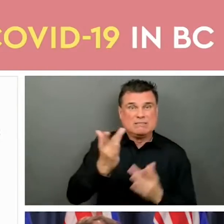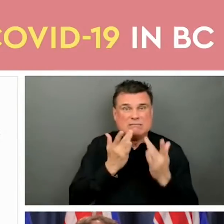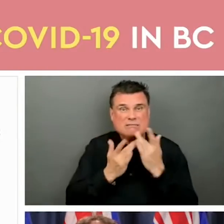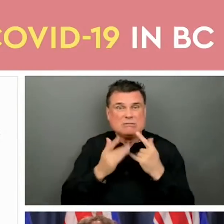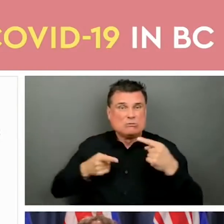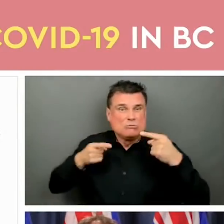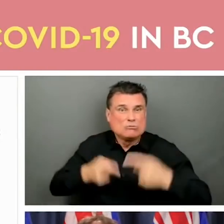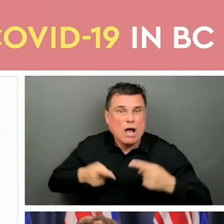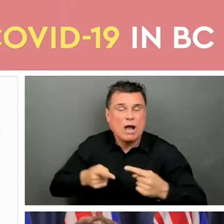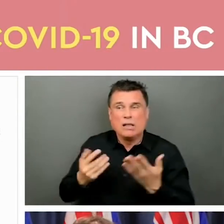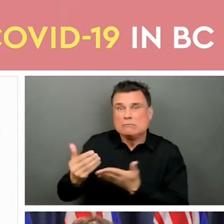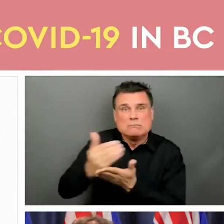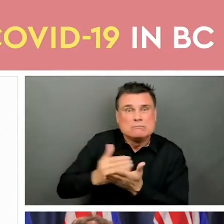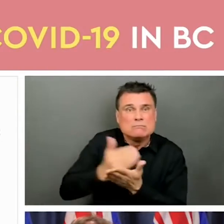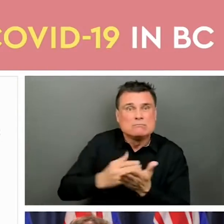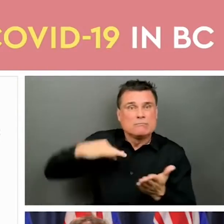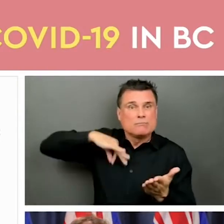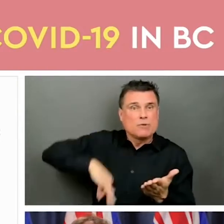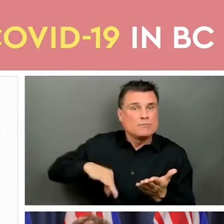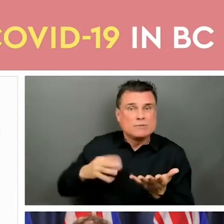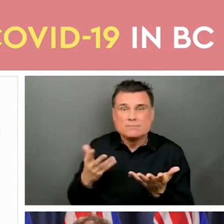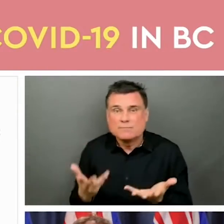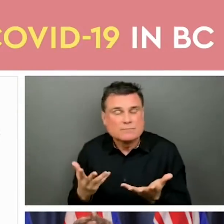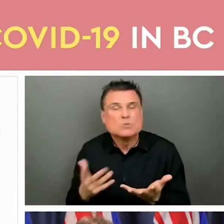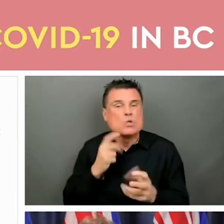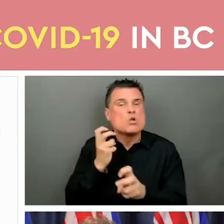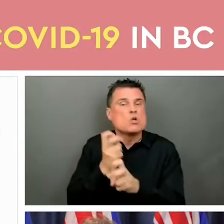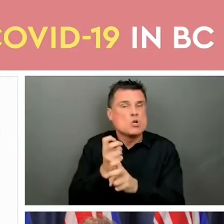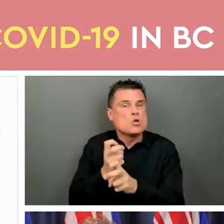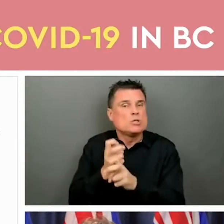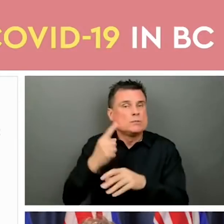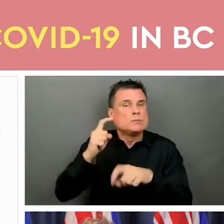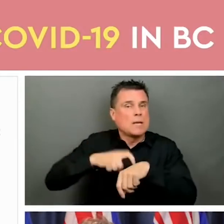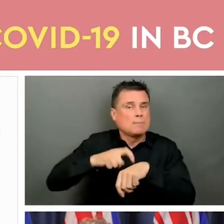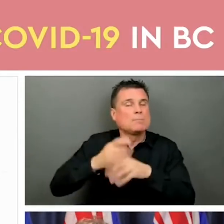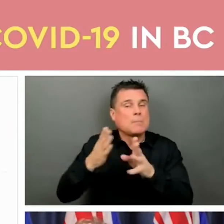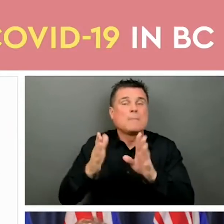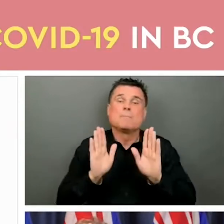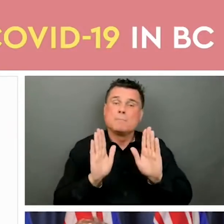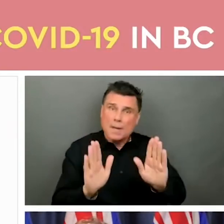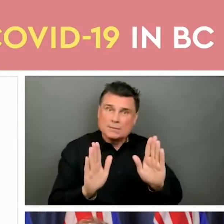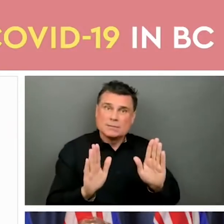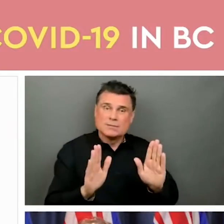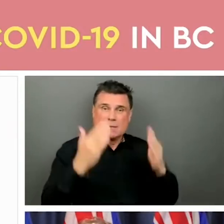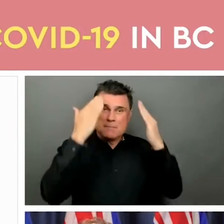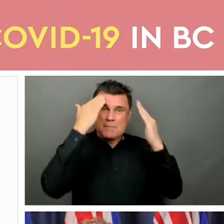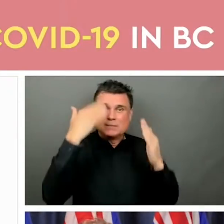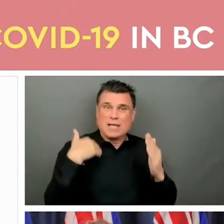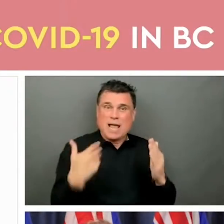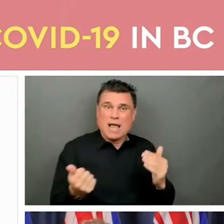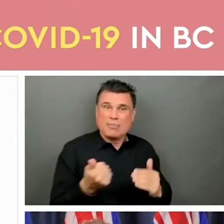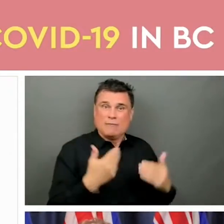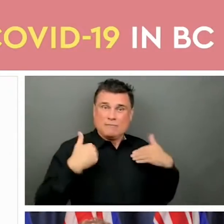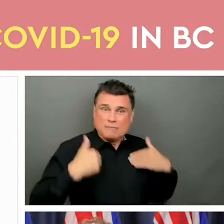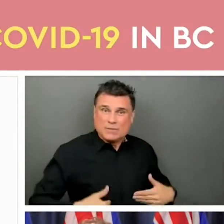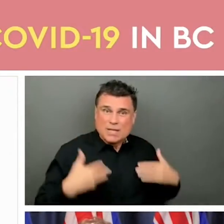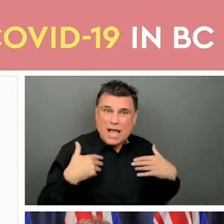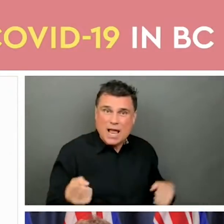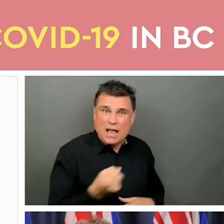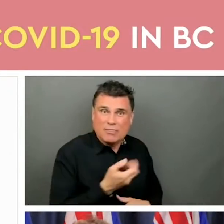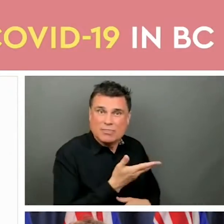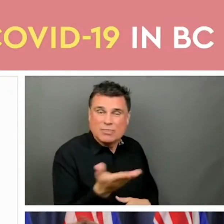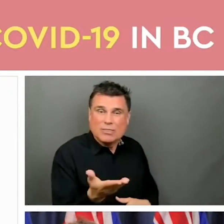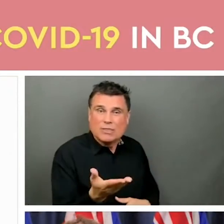of restrictions on ongoing individual and family mental health and general well-being. I wanted to talk about